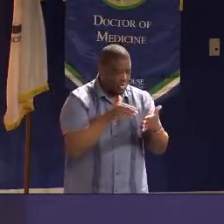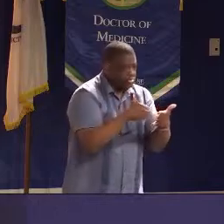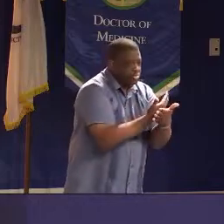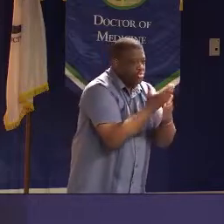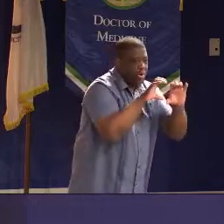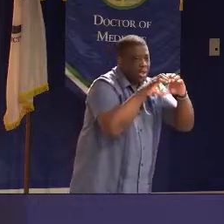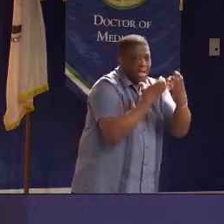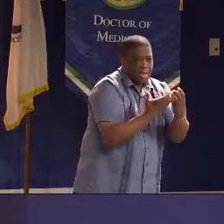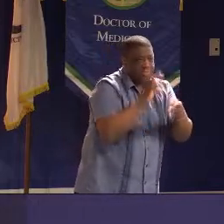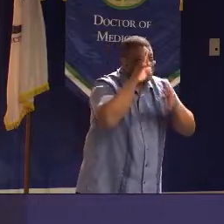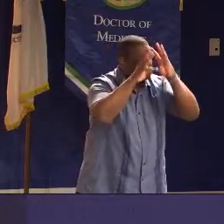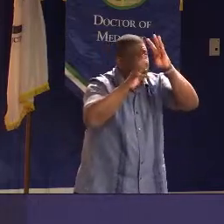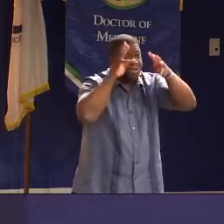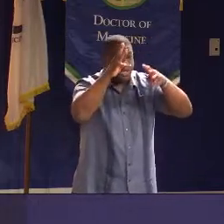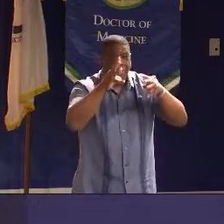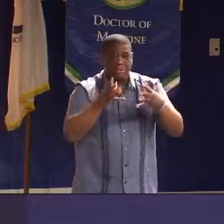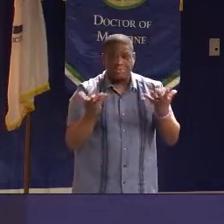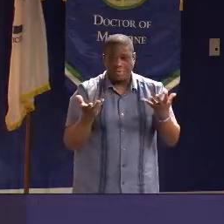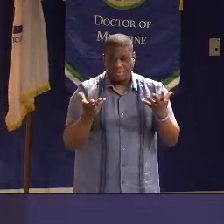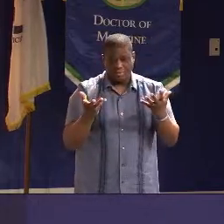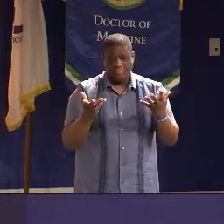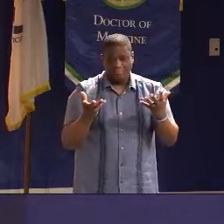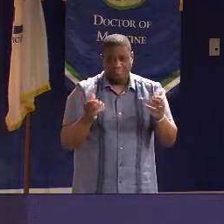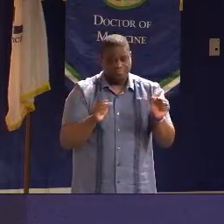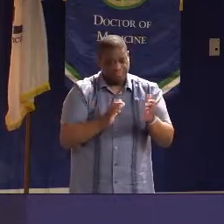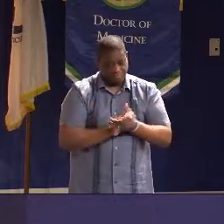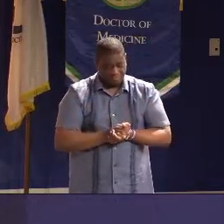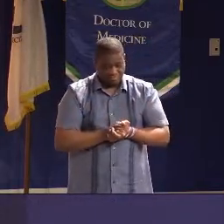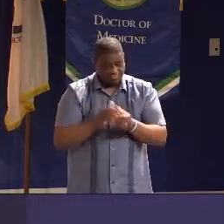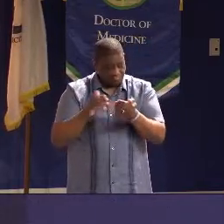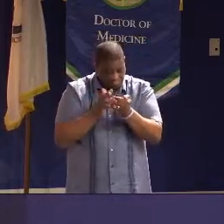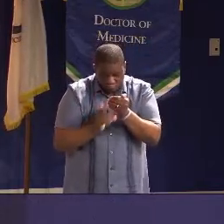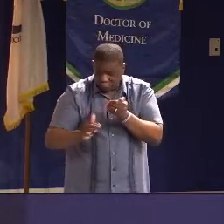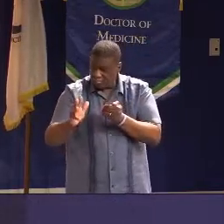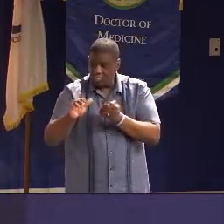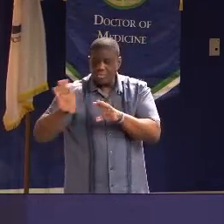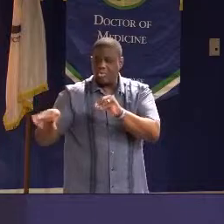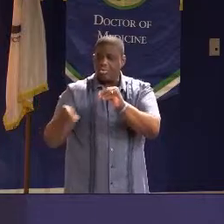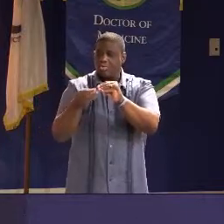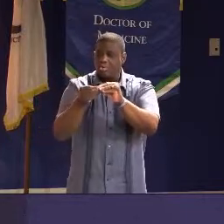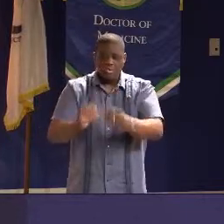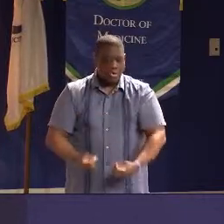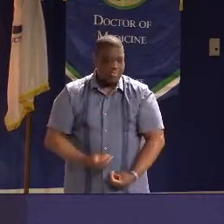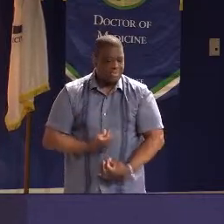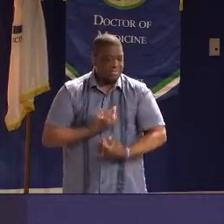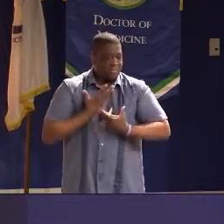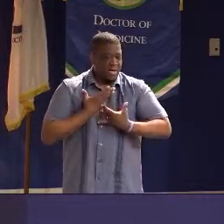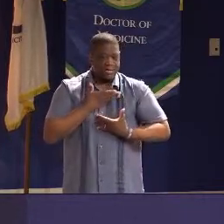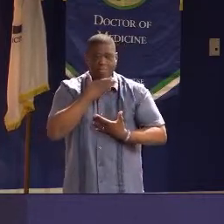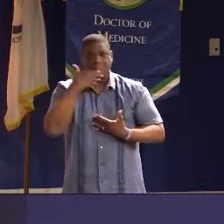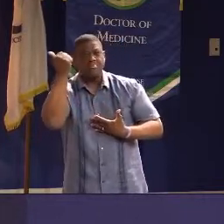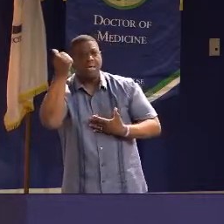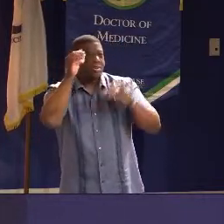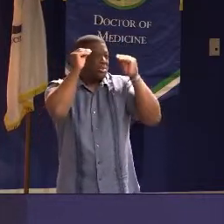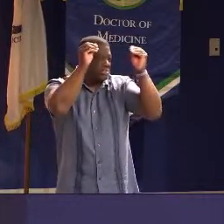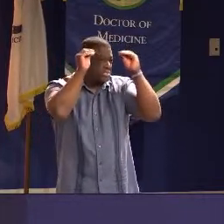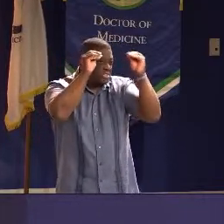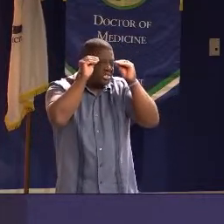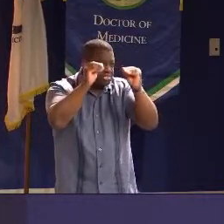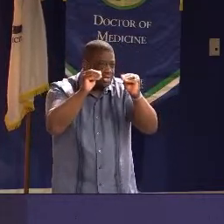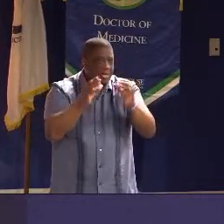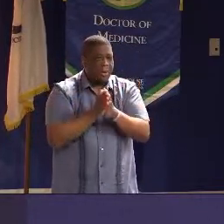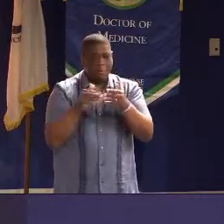created, and transparency has deepened. You have inspired better teaching, better